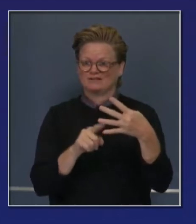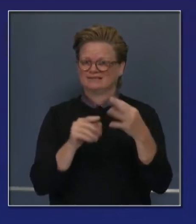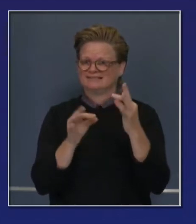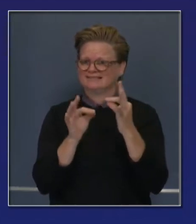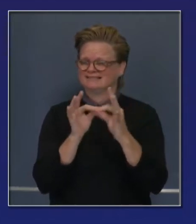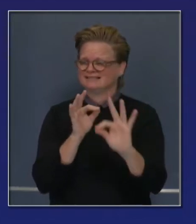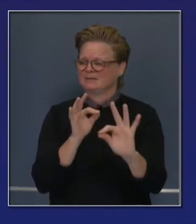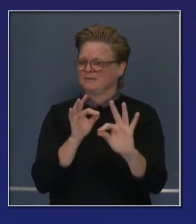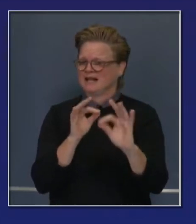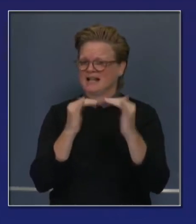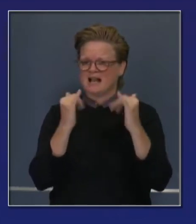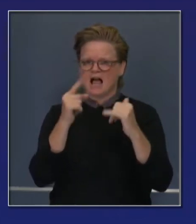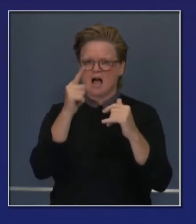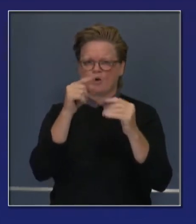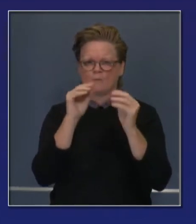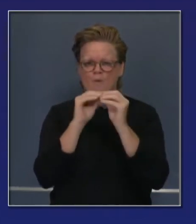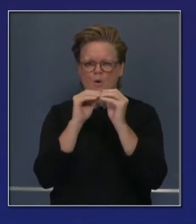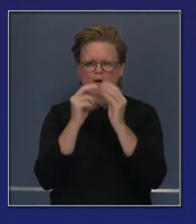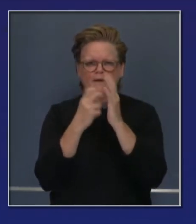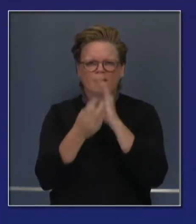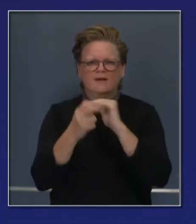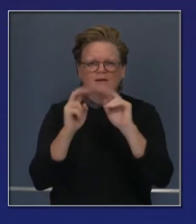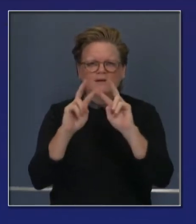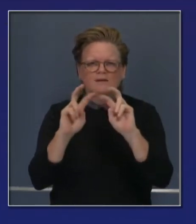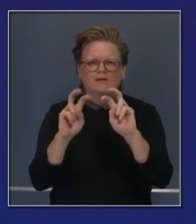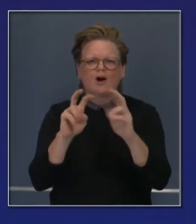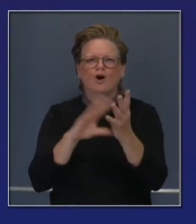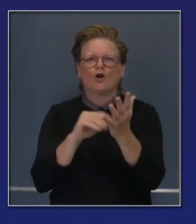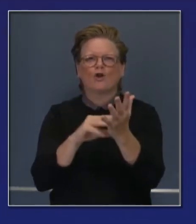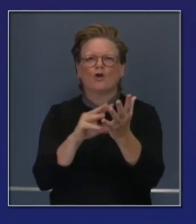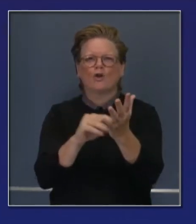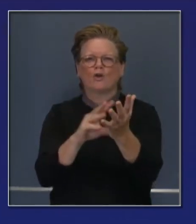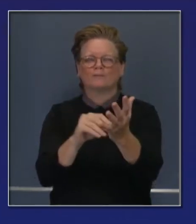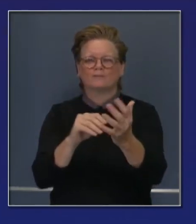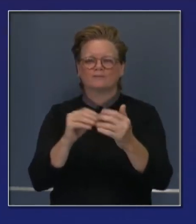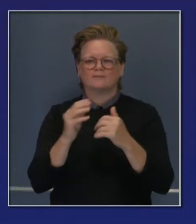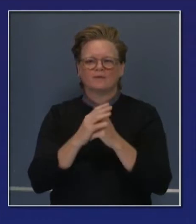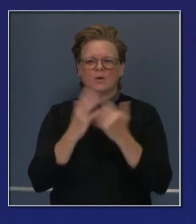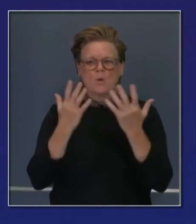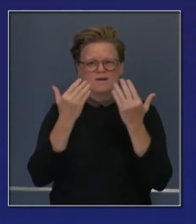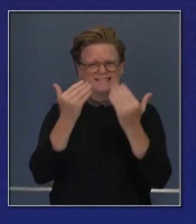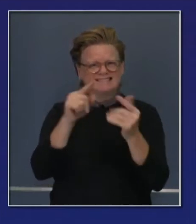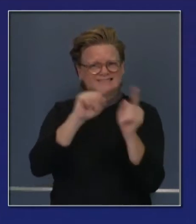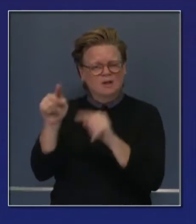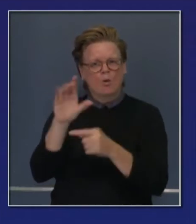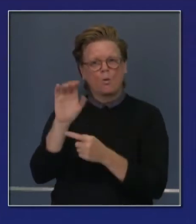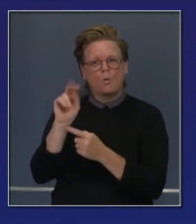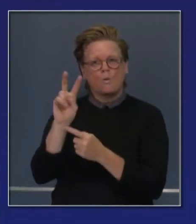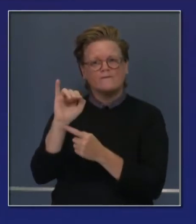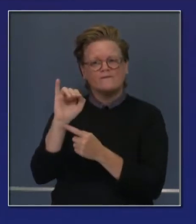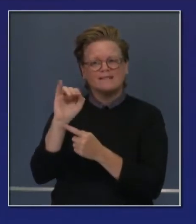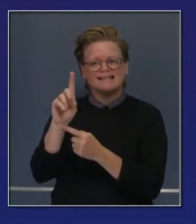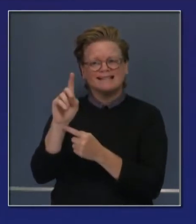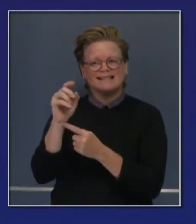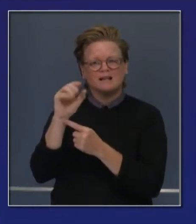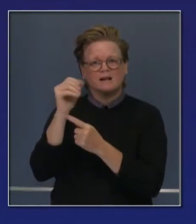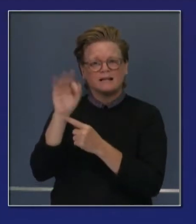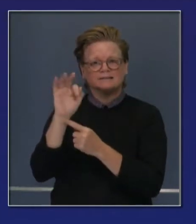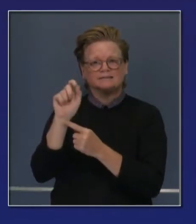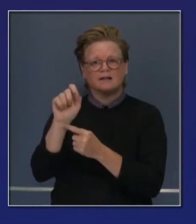more information by sector, by county, by going to the covid19.ca.gov website,